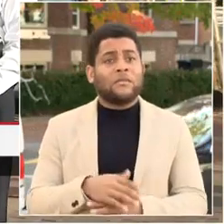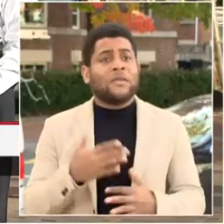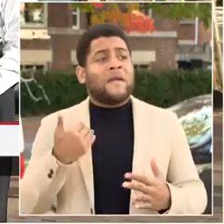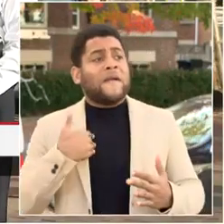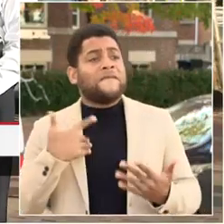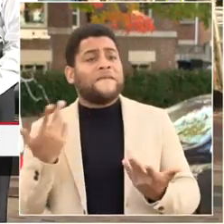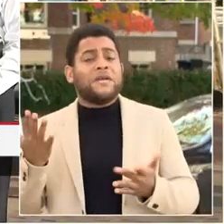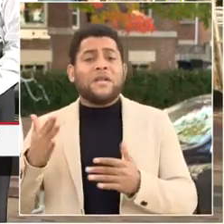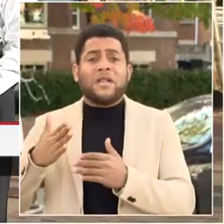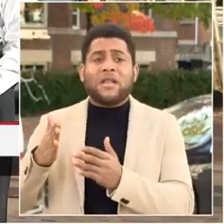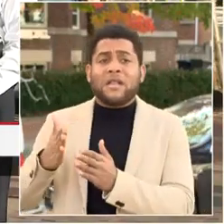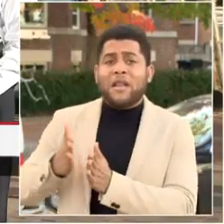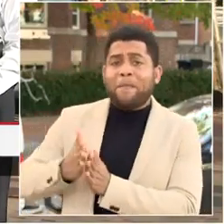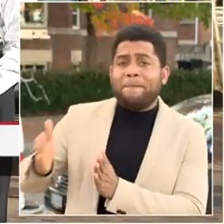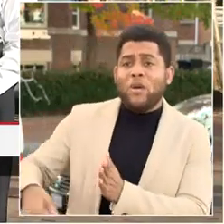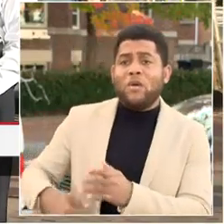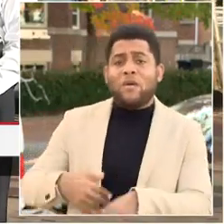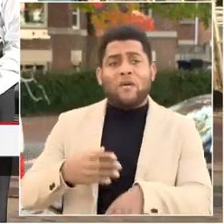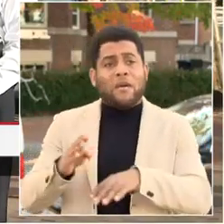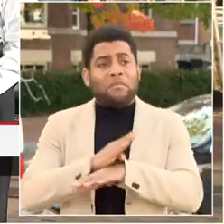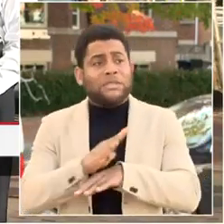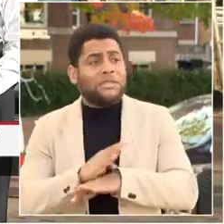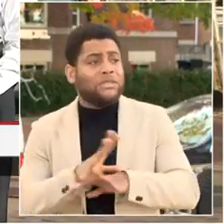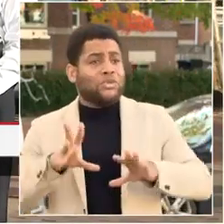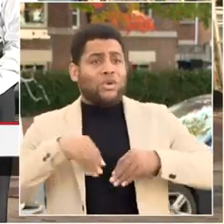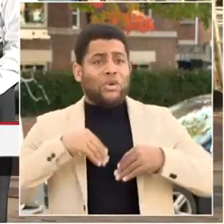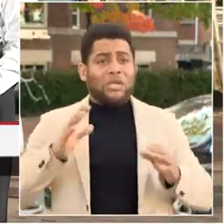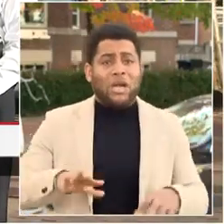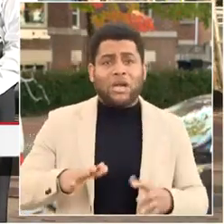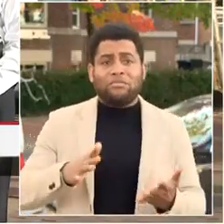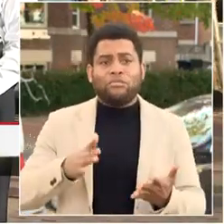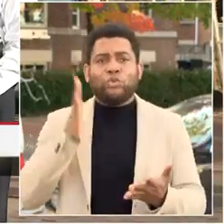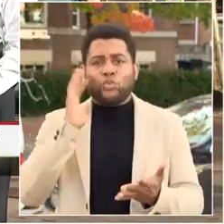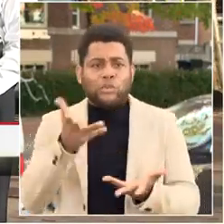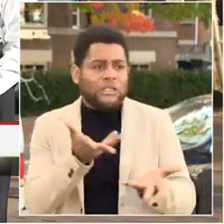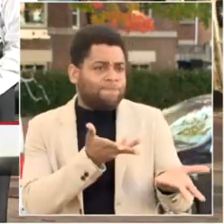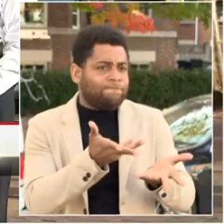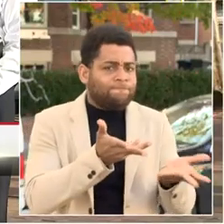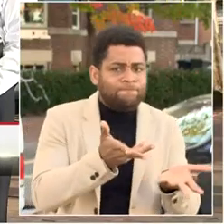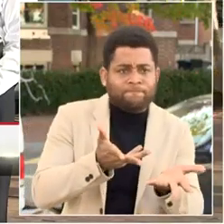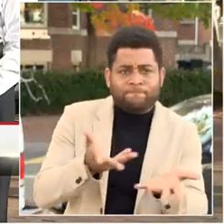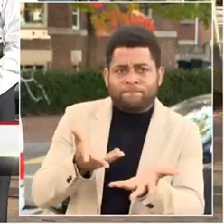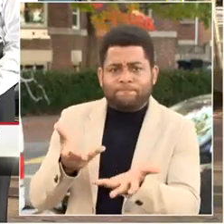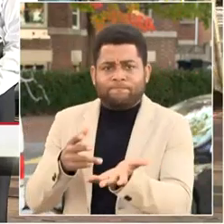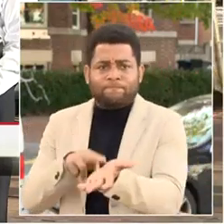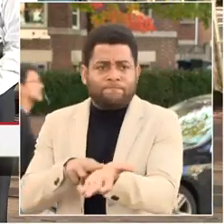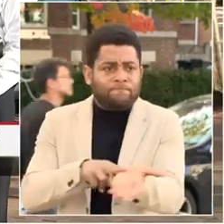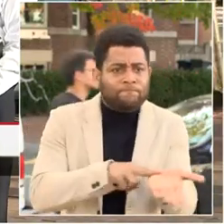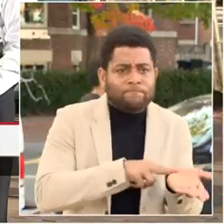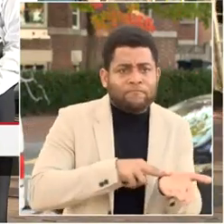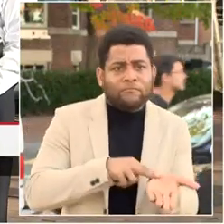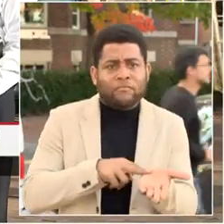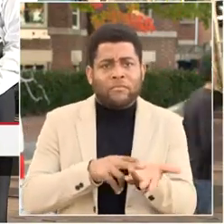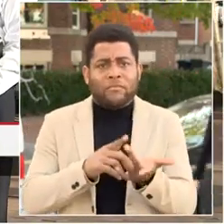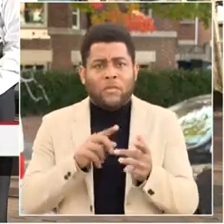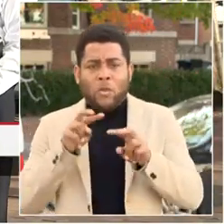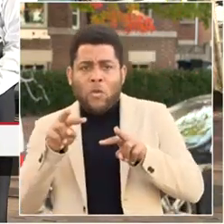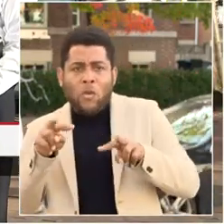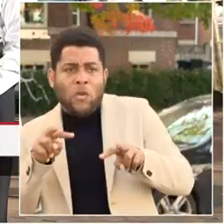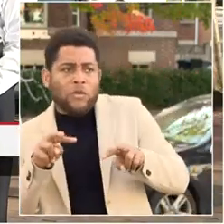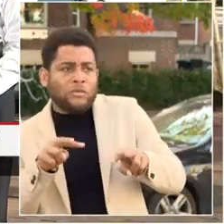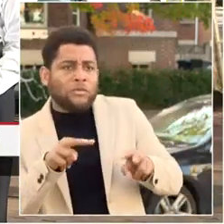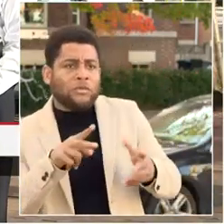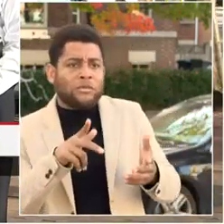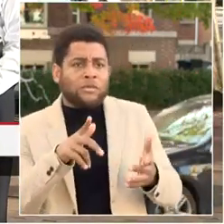at streets, sidewalks, alleys, and trees, and talking about how we can work together to support safe